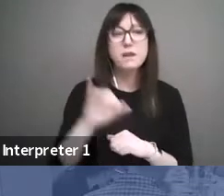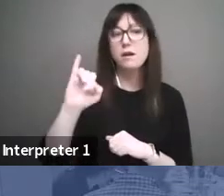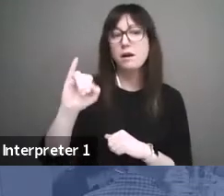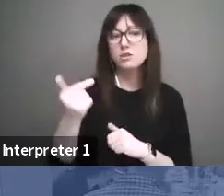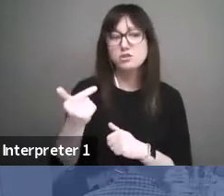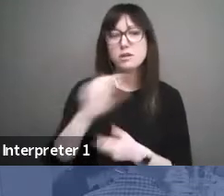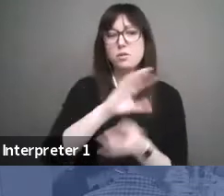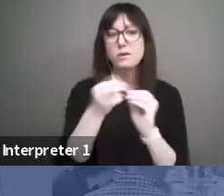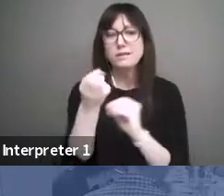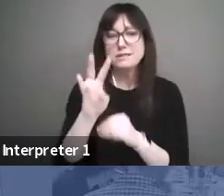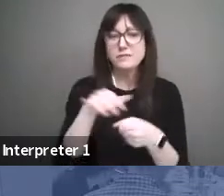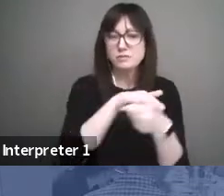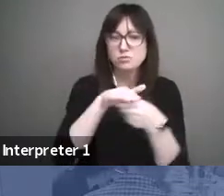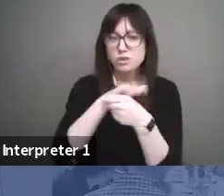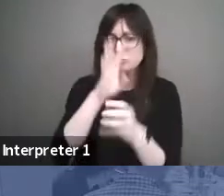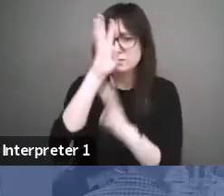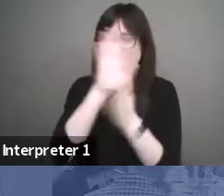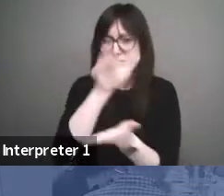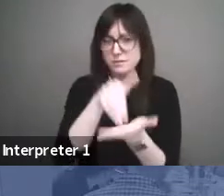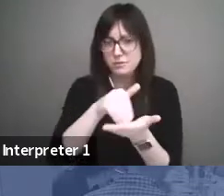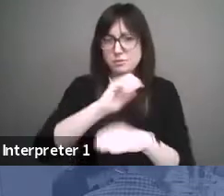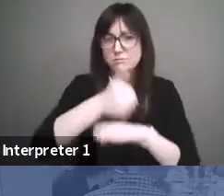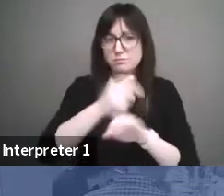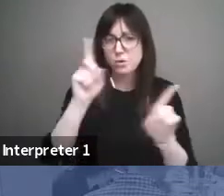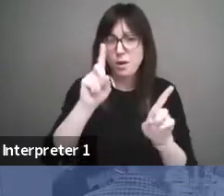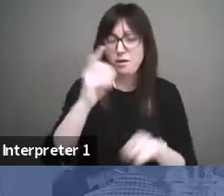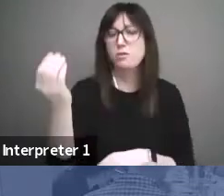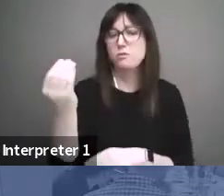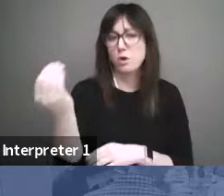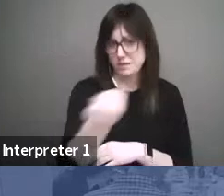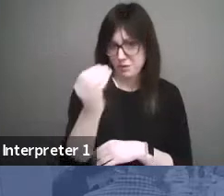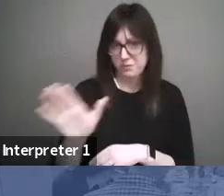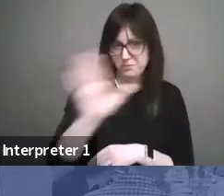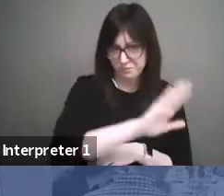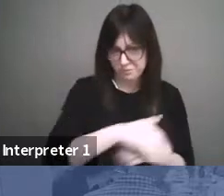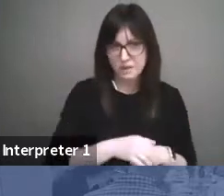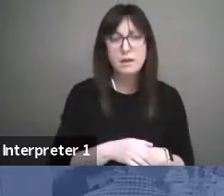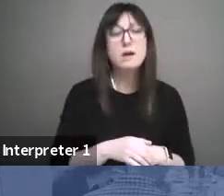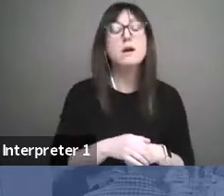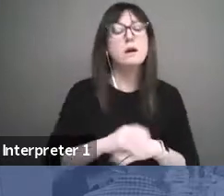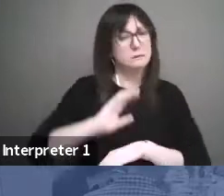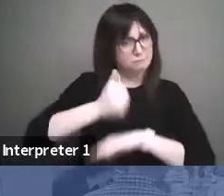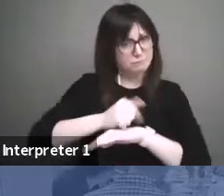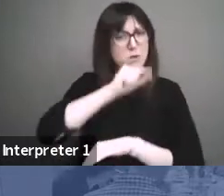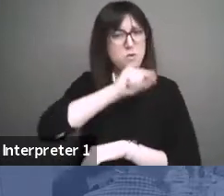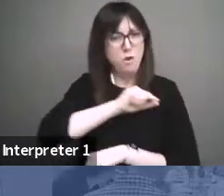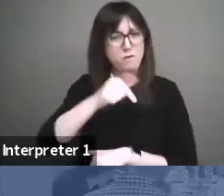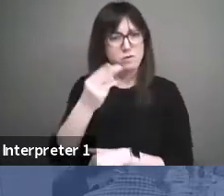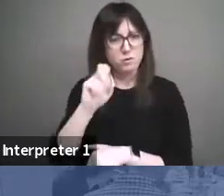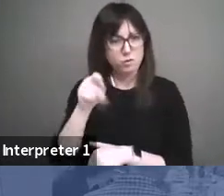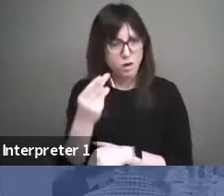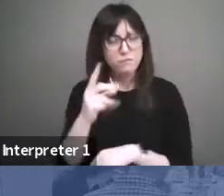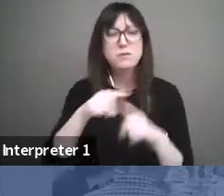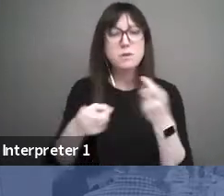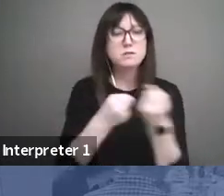Innovation Guelph is one of 17 regional innovation centers in Ontario. And while we're located here in Guelph, we serve the region